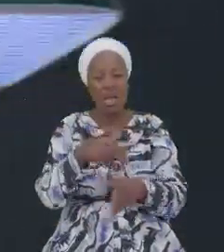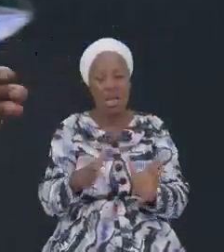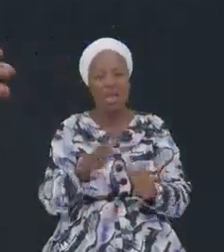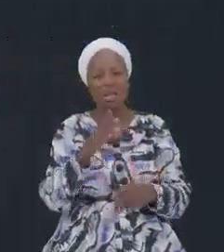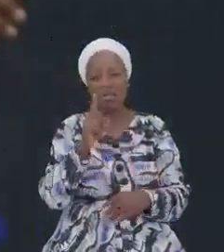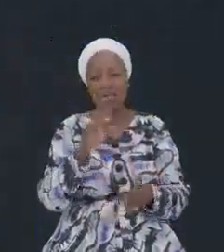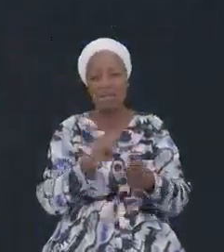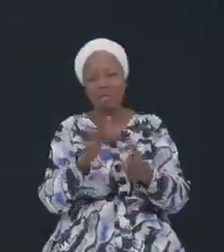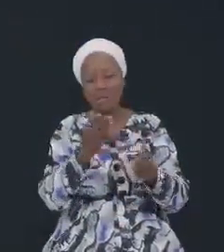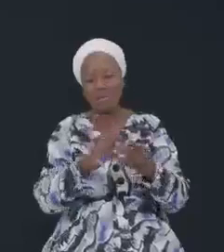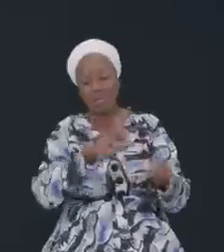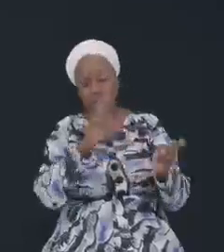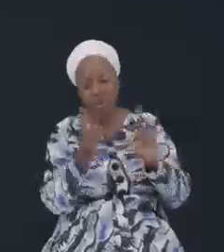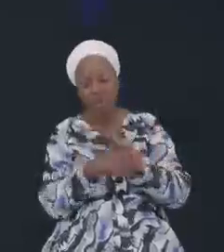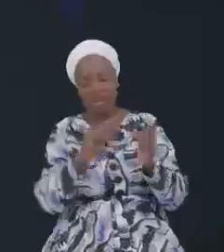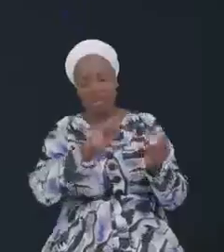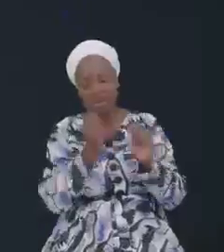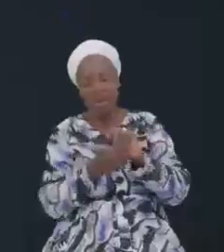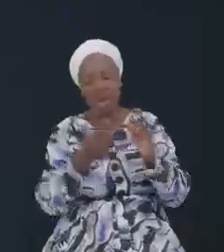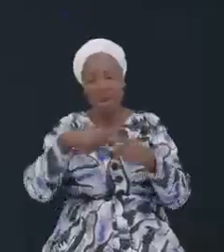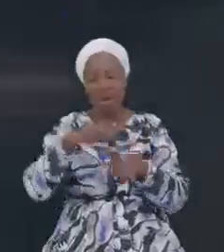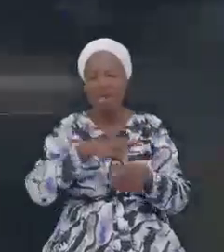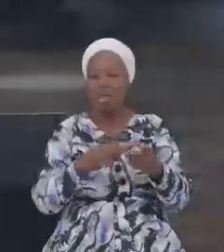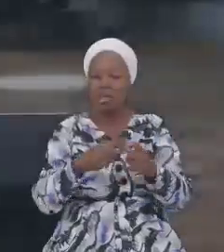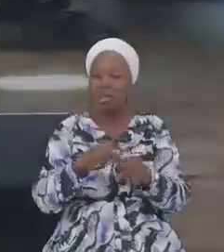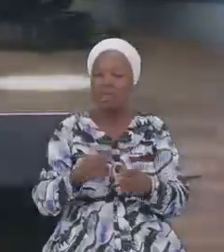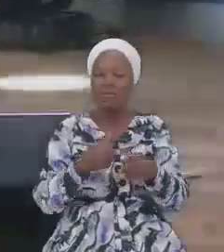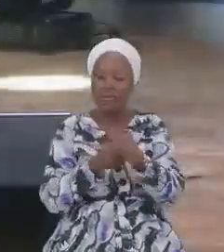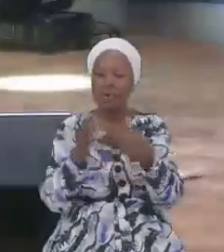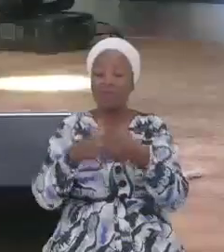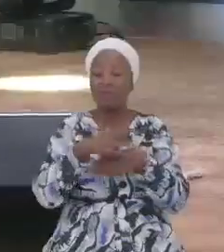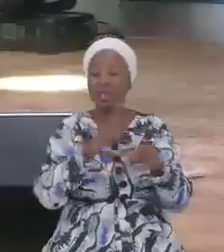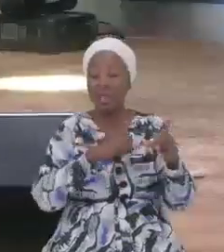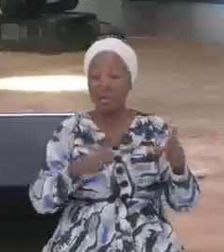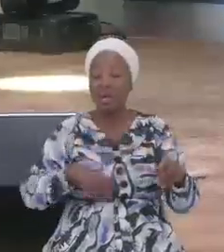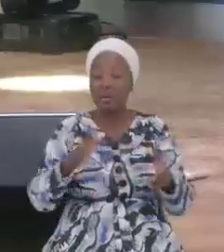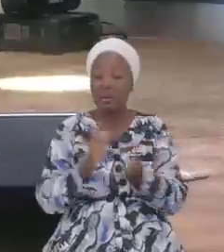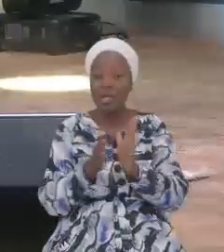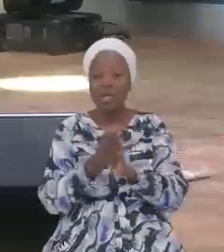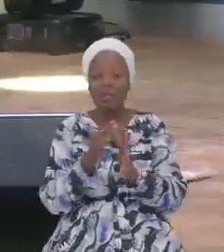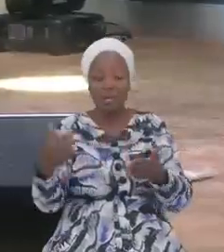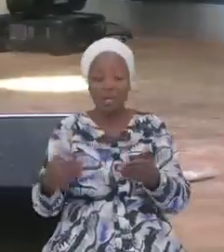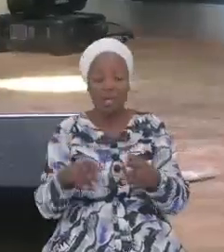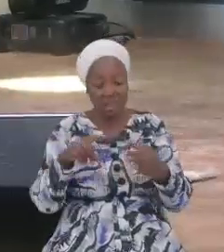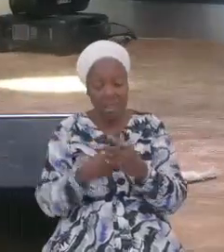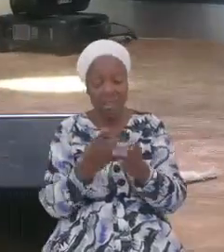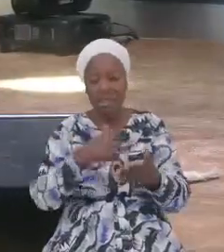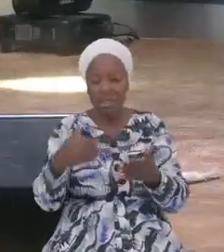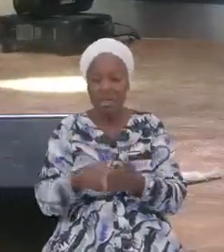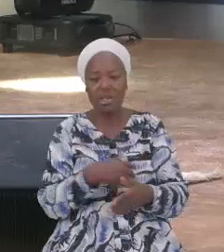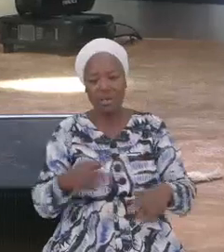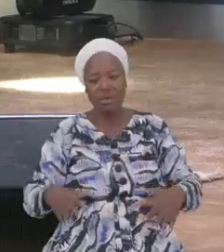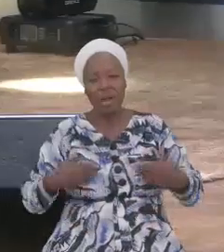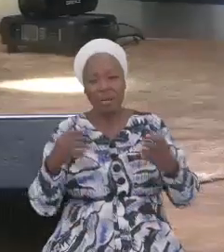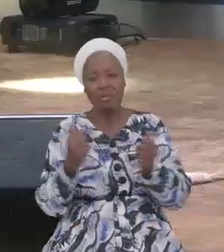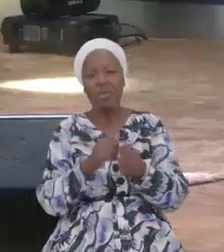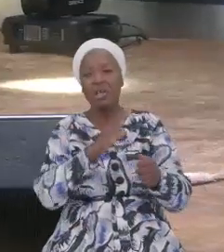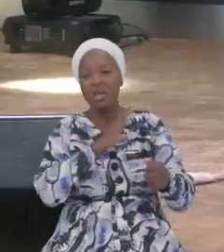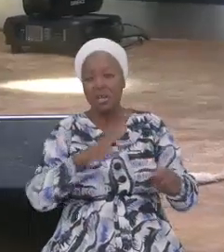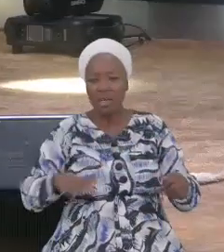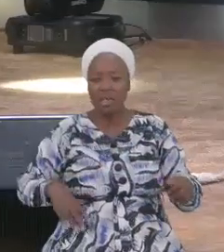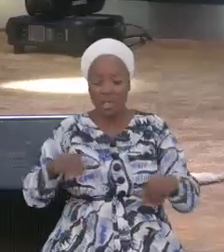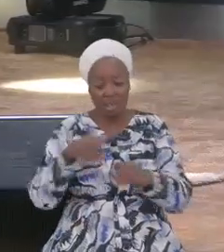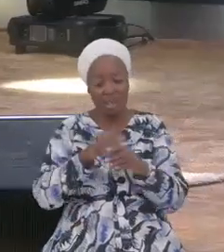who is going to turn around, who is going to follow after the Lord and begin a new life in Christ has to do that for